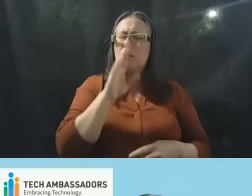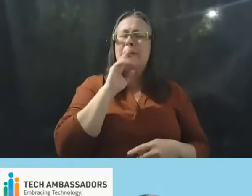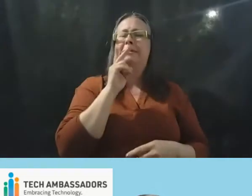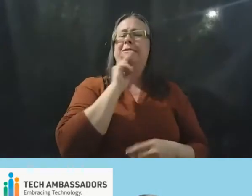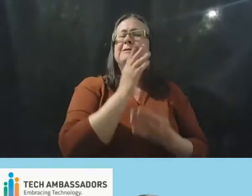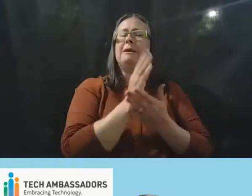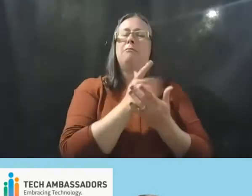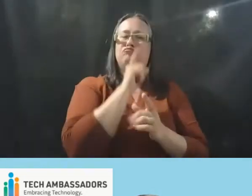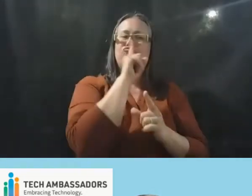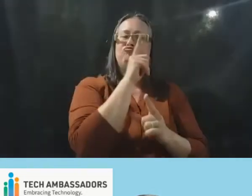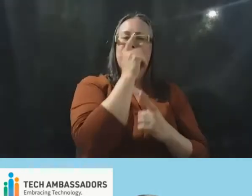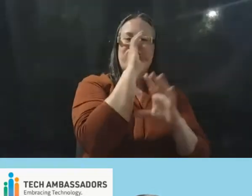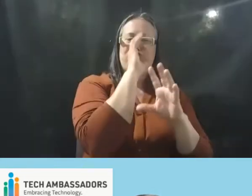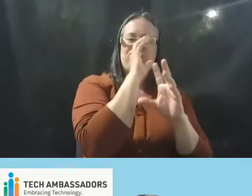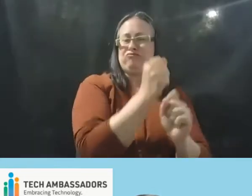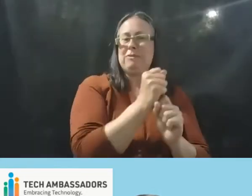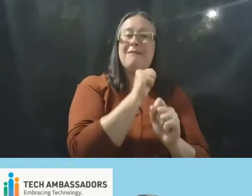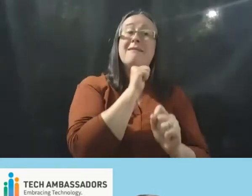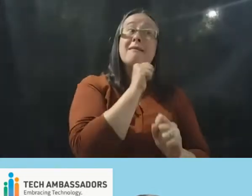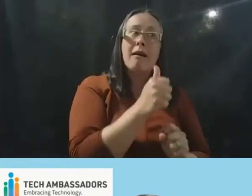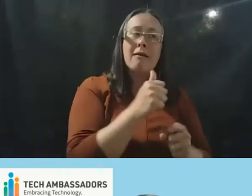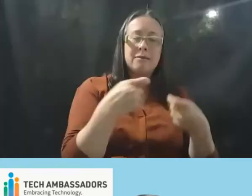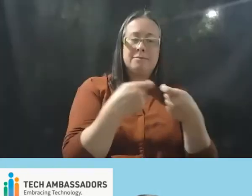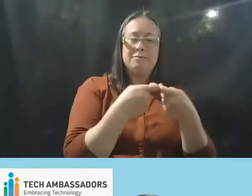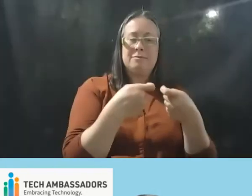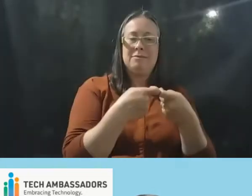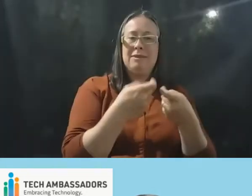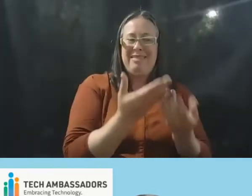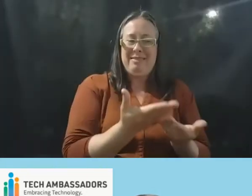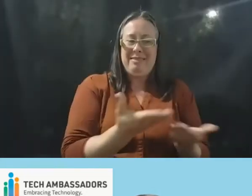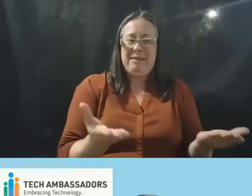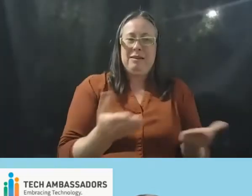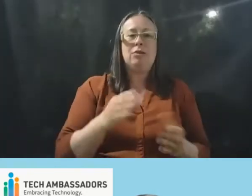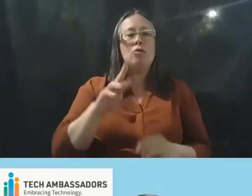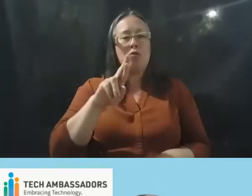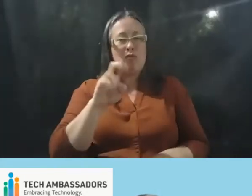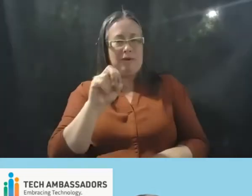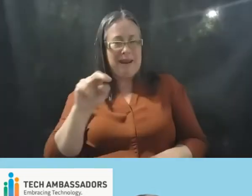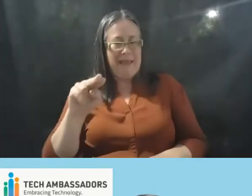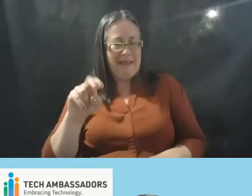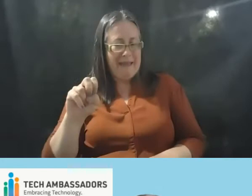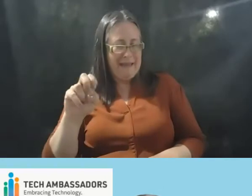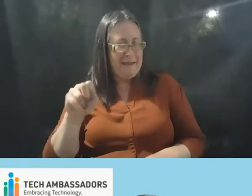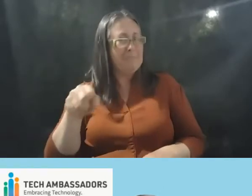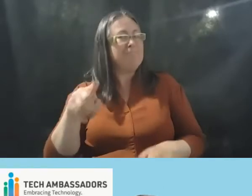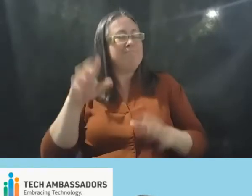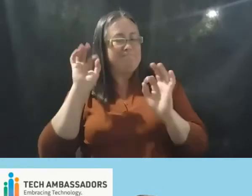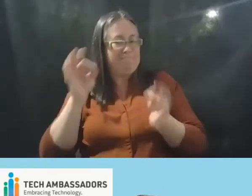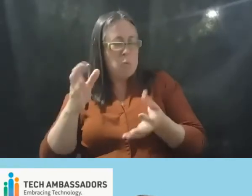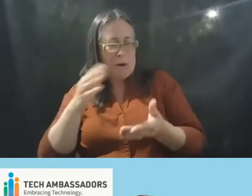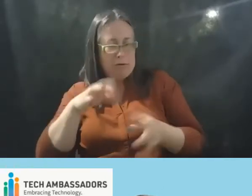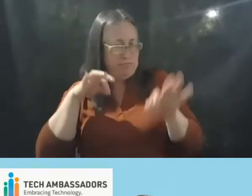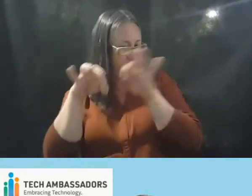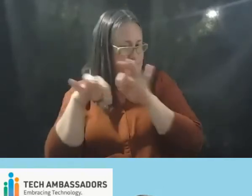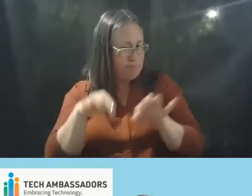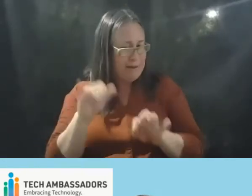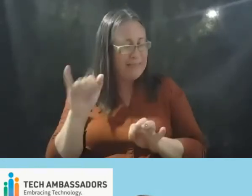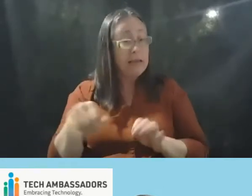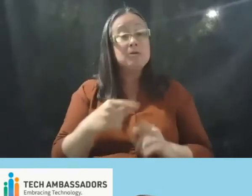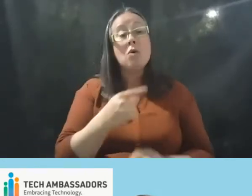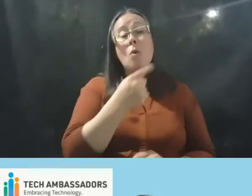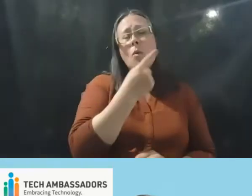non-electronic devices tonight. That's where Renee decided that she wanted to focus her attention. Okay, so one half of supported technology is the